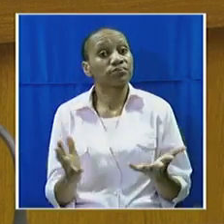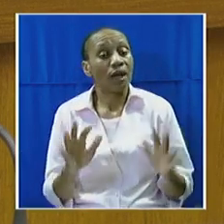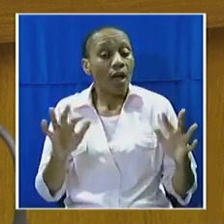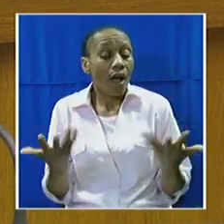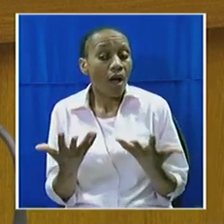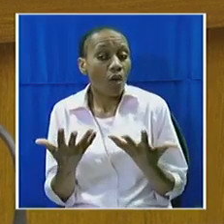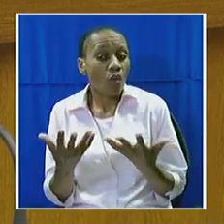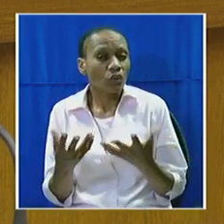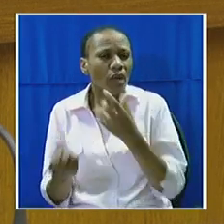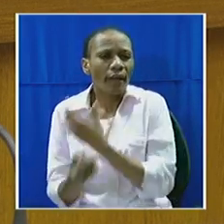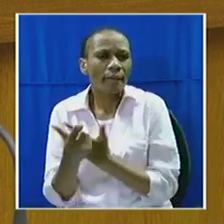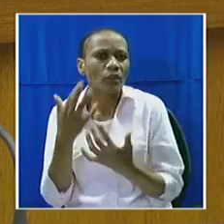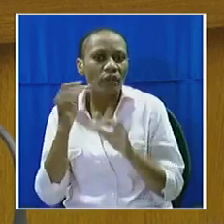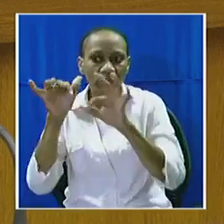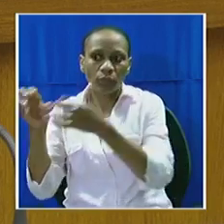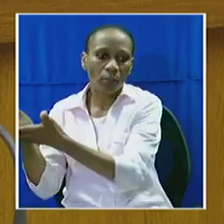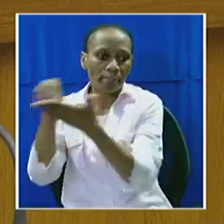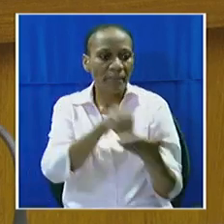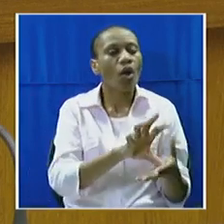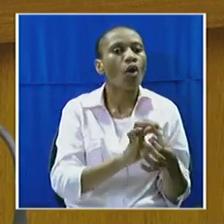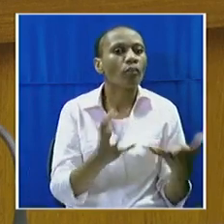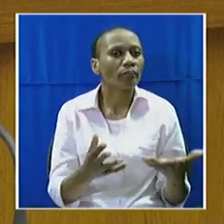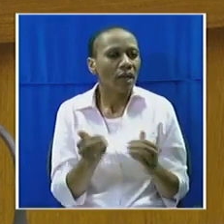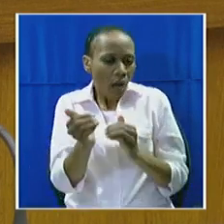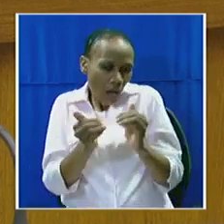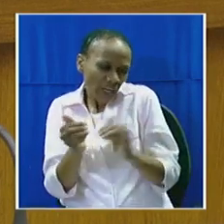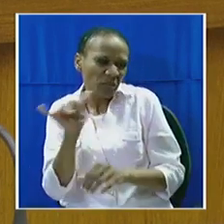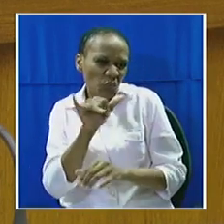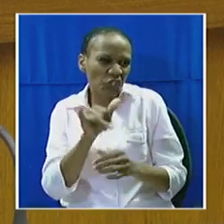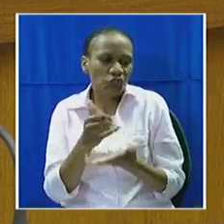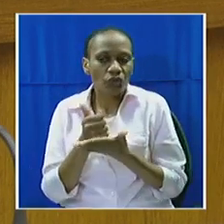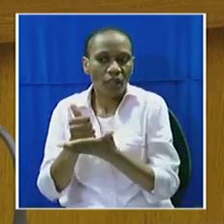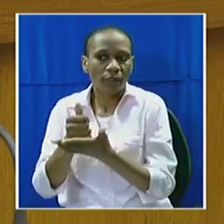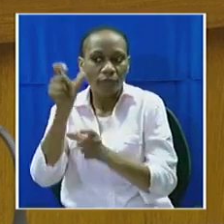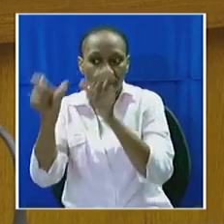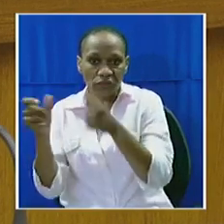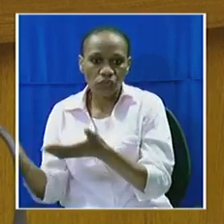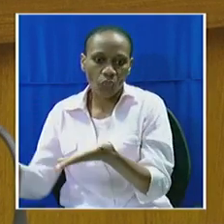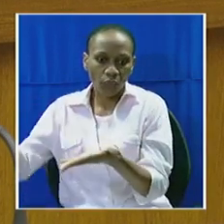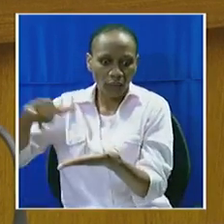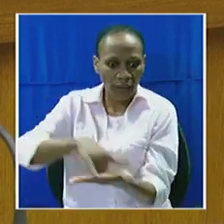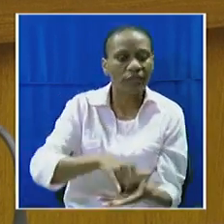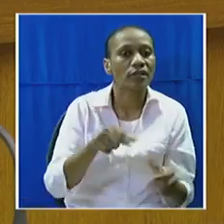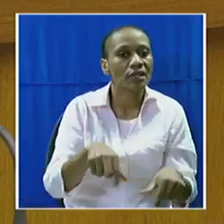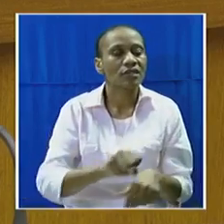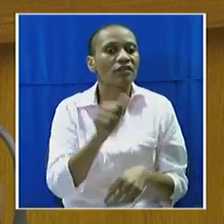this mission is going to be undertaken, what arrangements have been made for those who will be landing in the country,